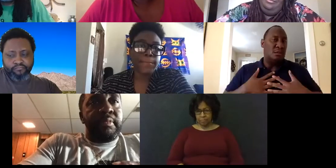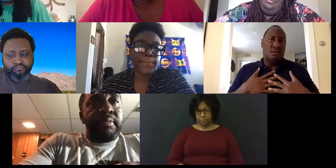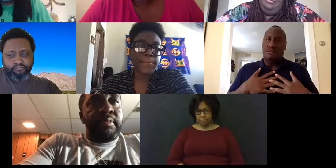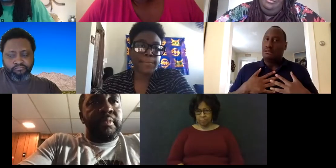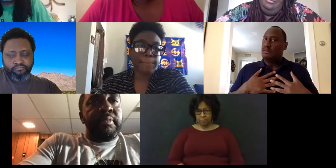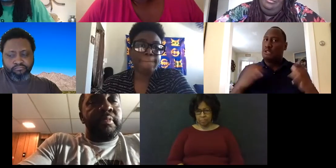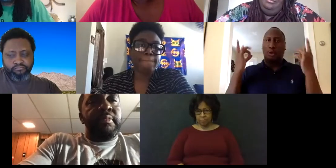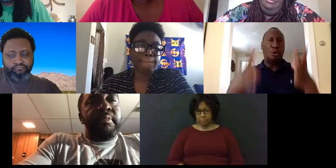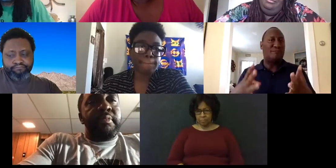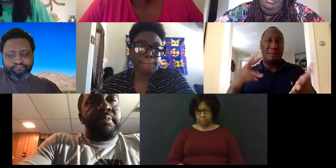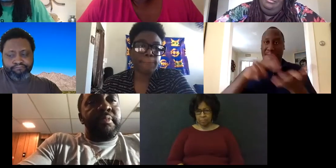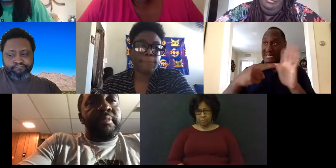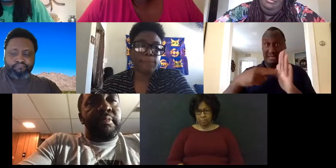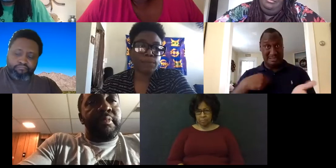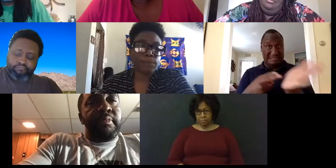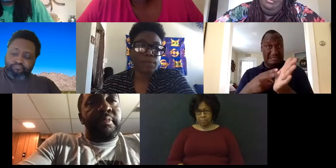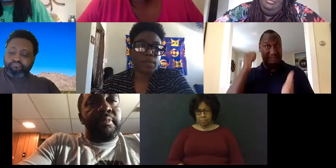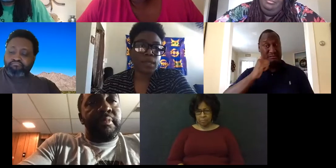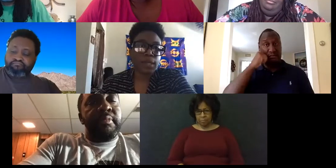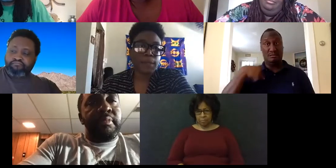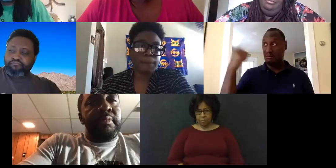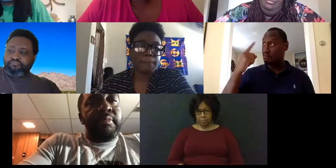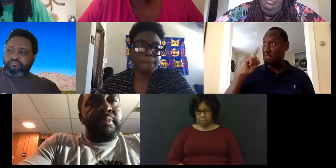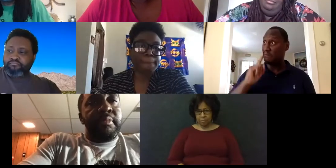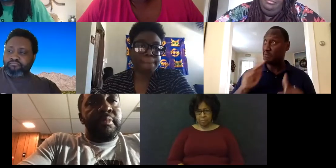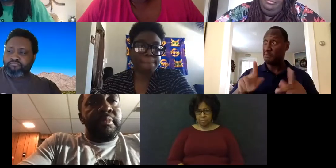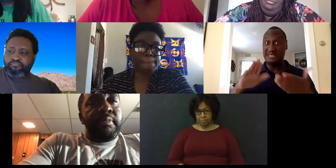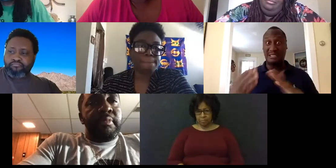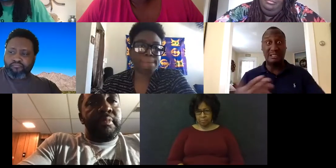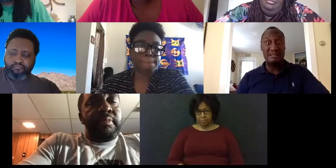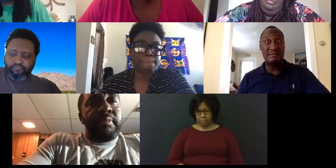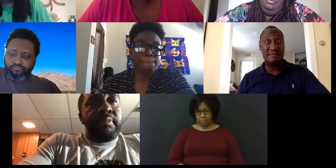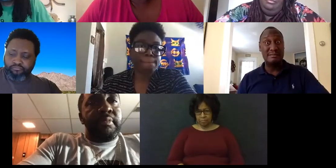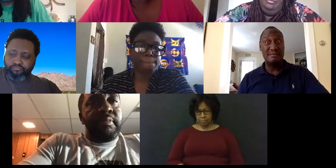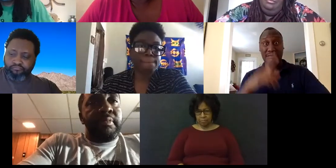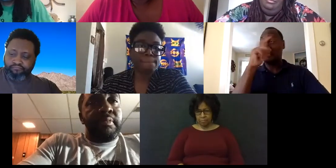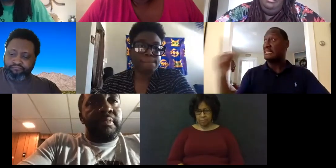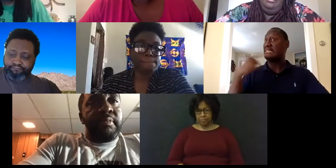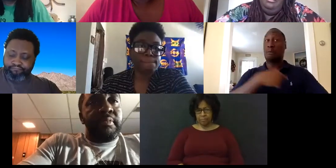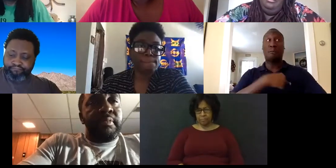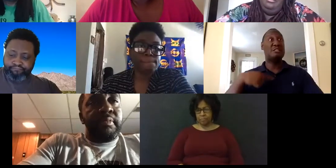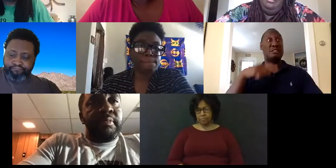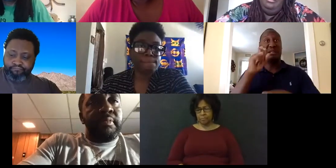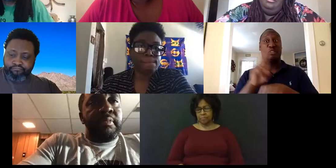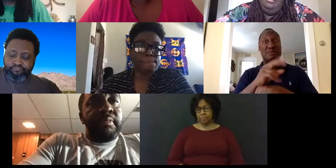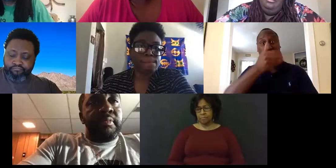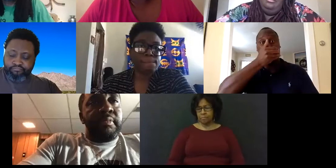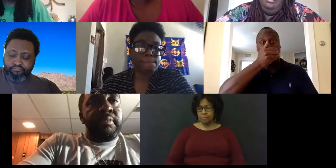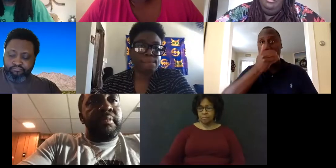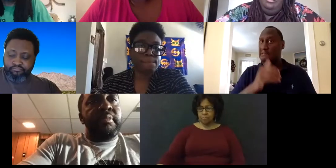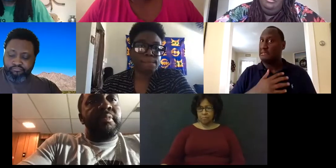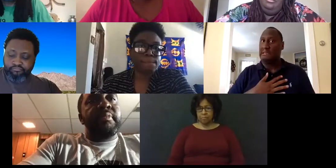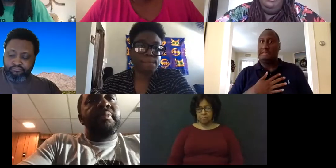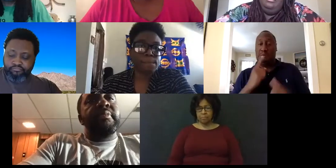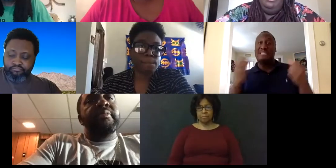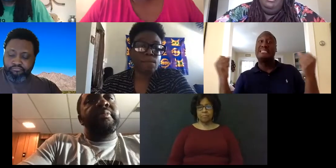ignored. And it really, you know, it's an awful situation. And honestly, every day I just wonder, you know, how many deaf people are dying